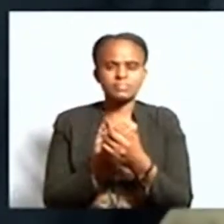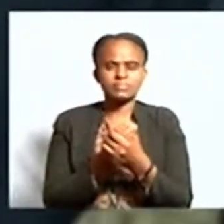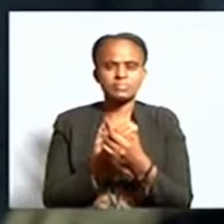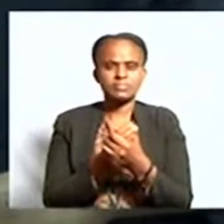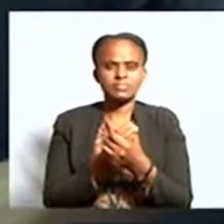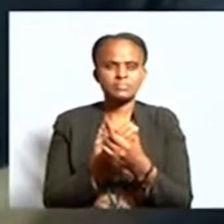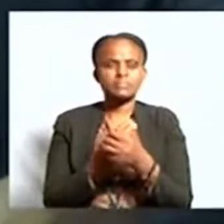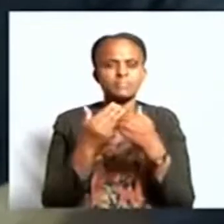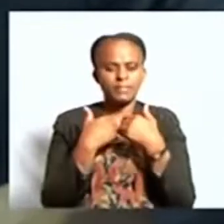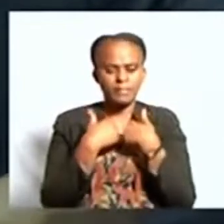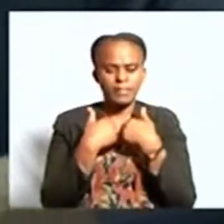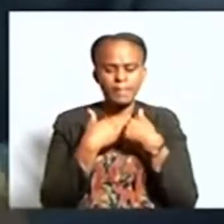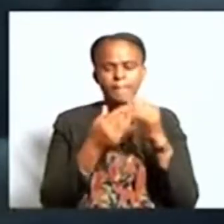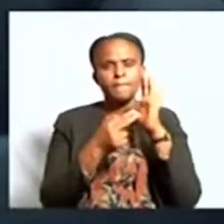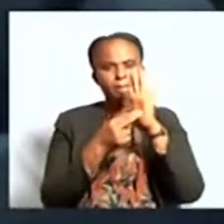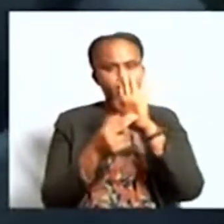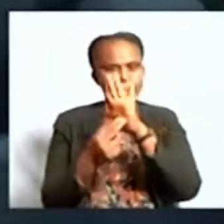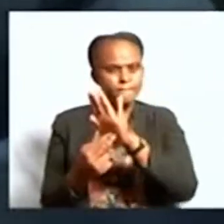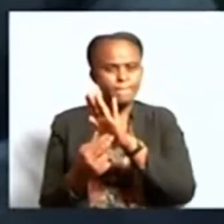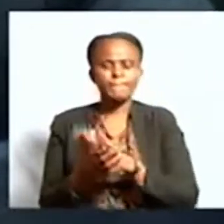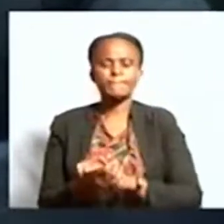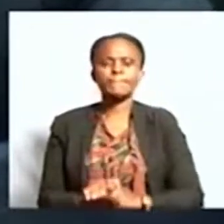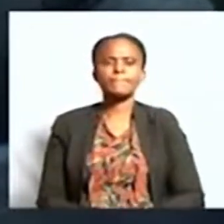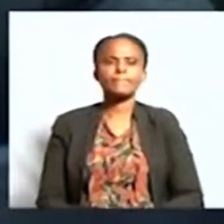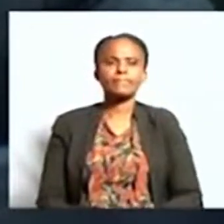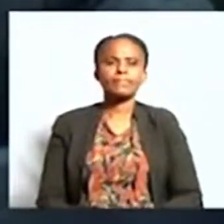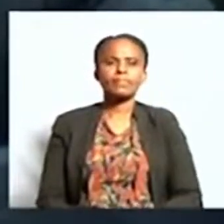you have indicated that